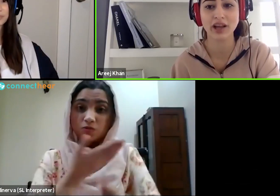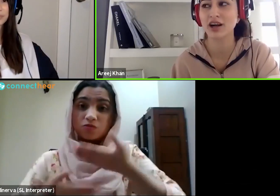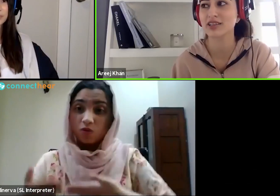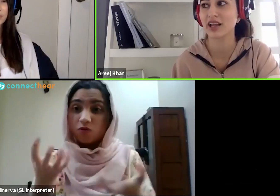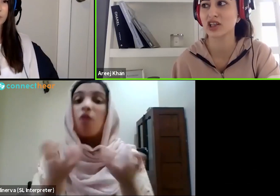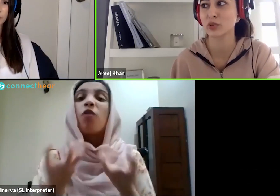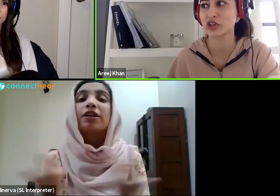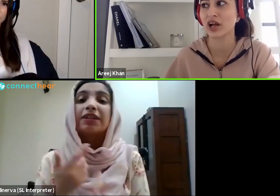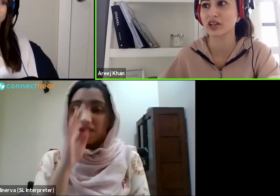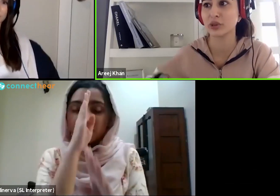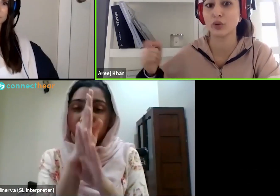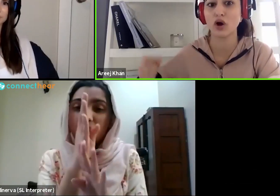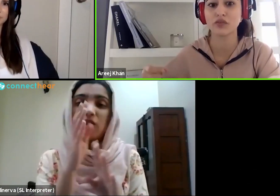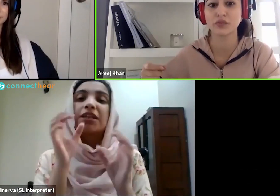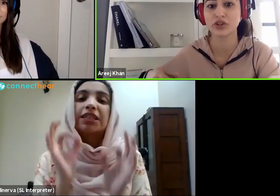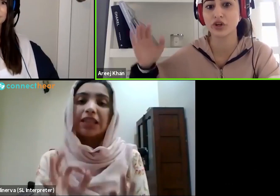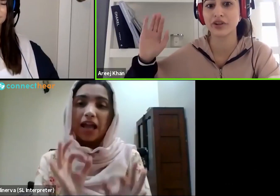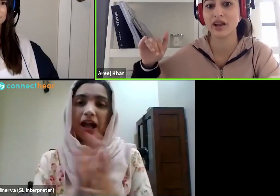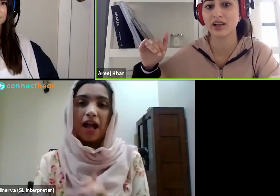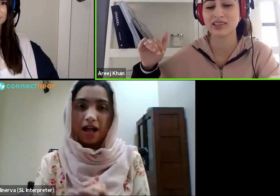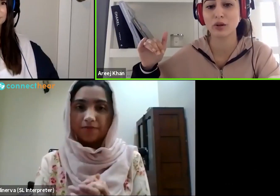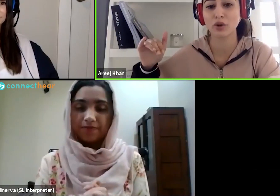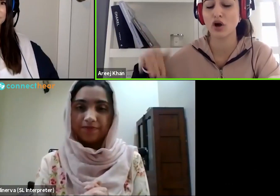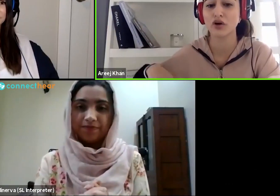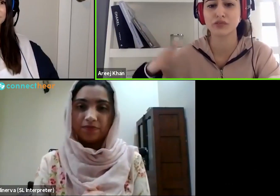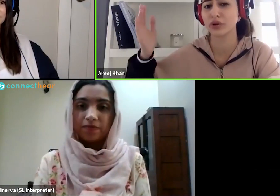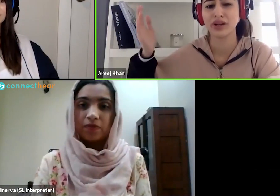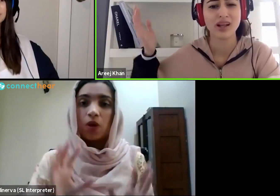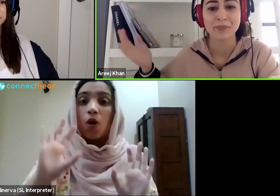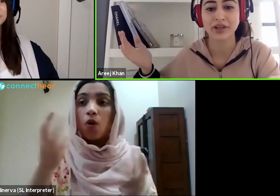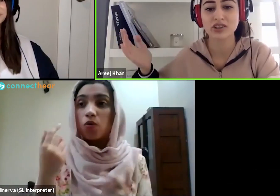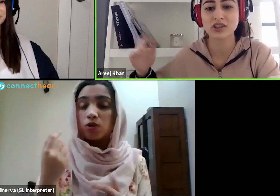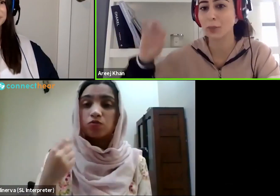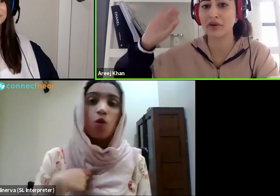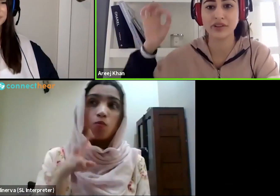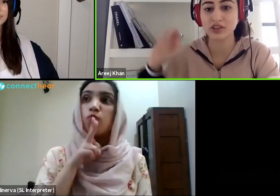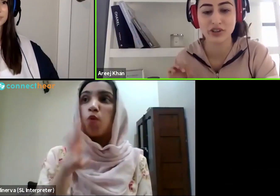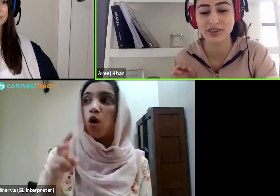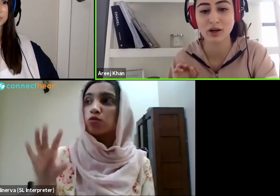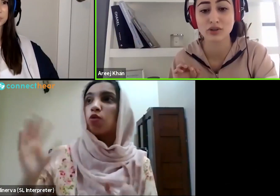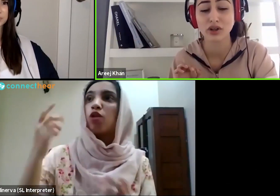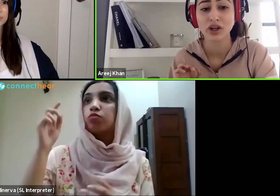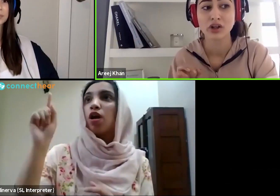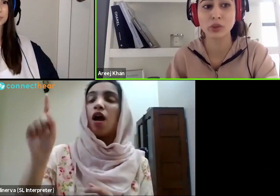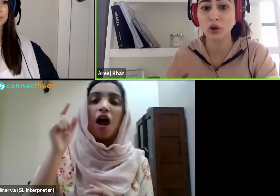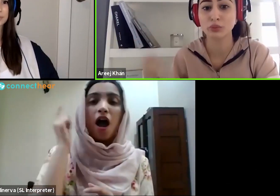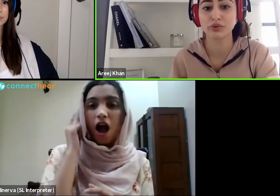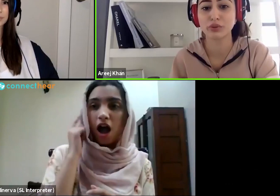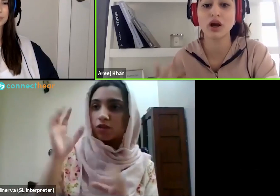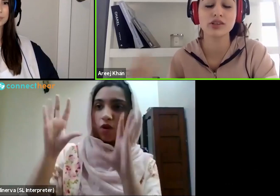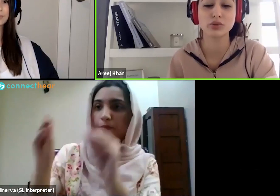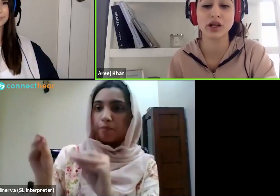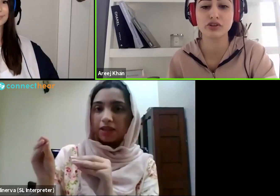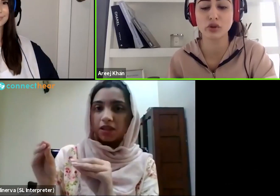Like I can't say switch that tune off or turn that sound off or stop hearing certain sounds.